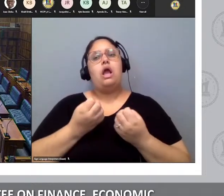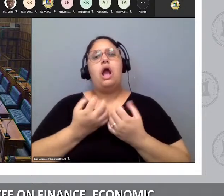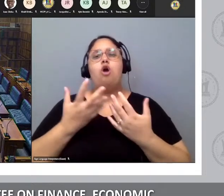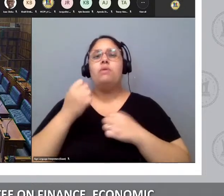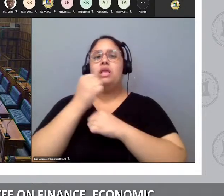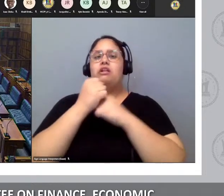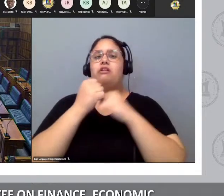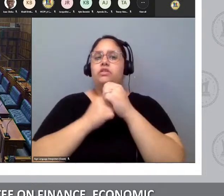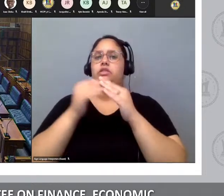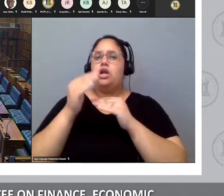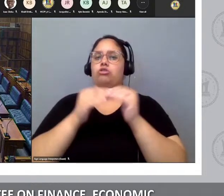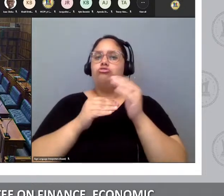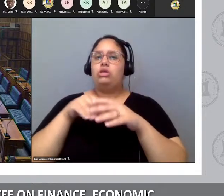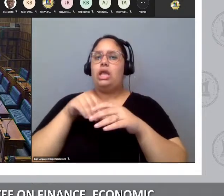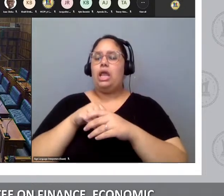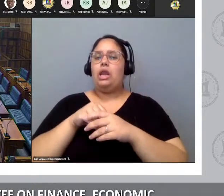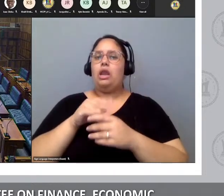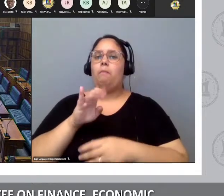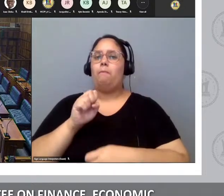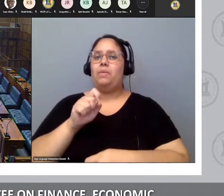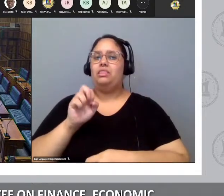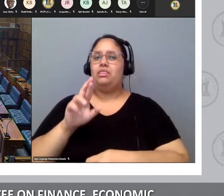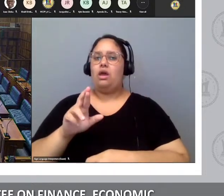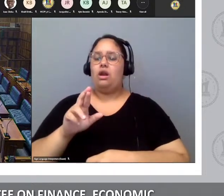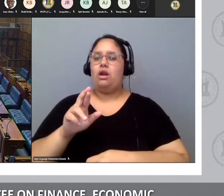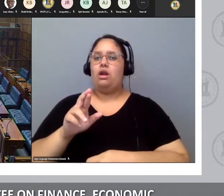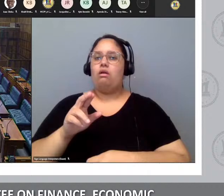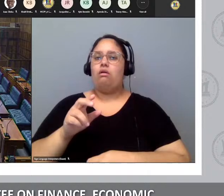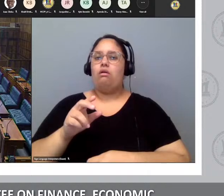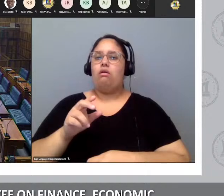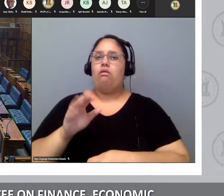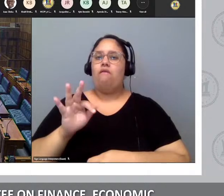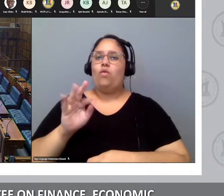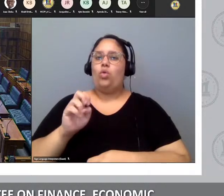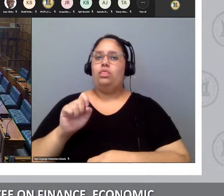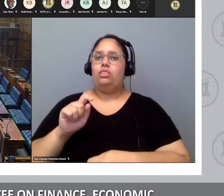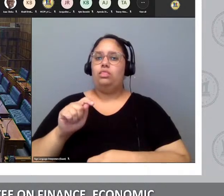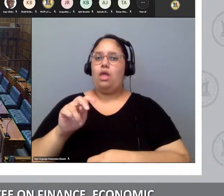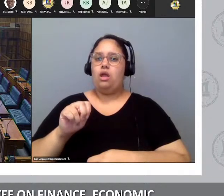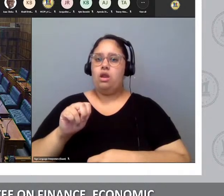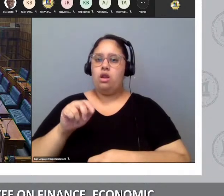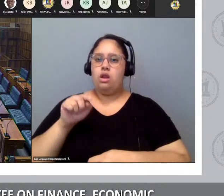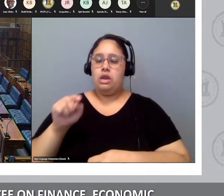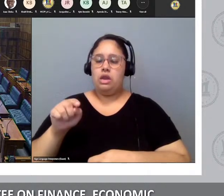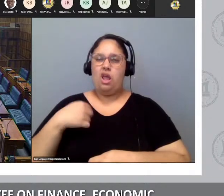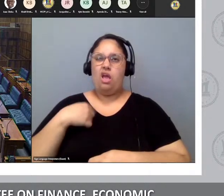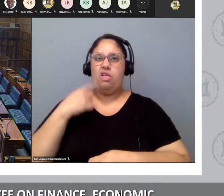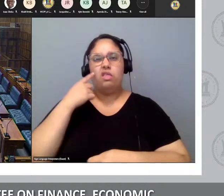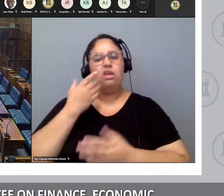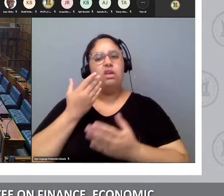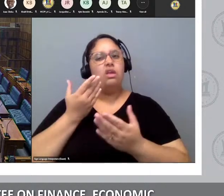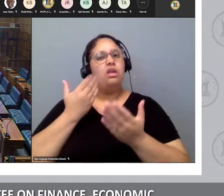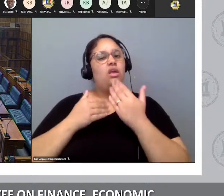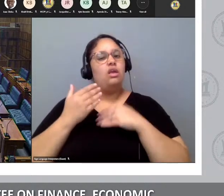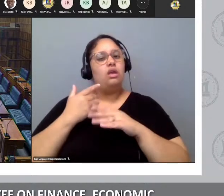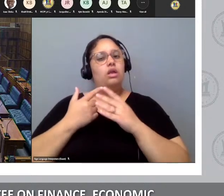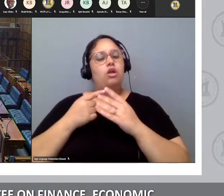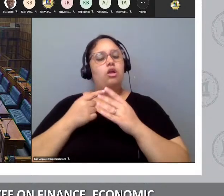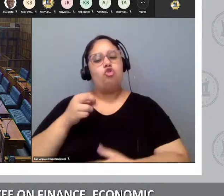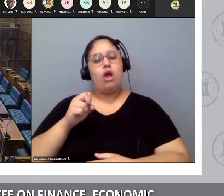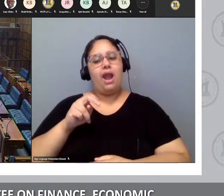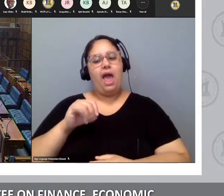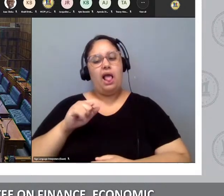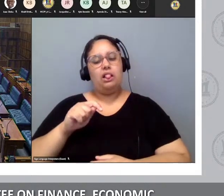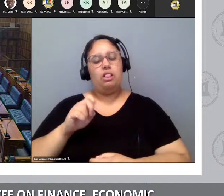infrastructure in better Fontaine which previously I think it was uh for the export of granite or